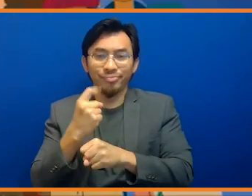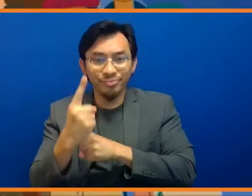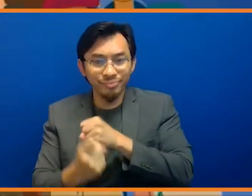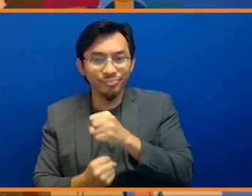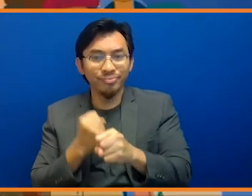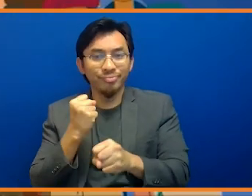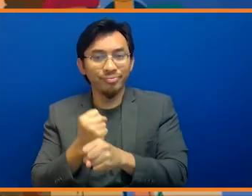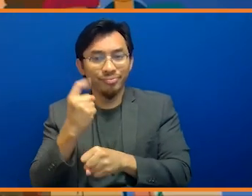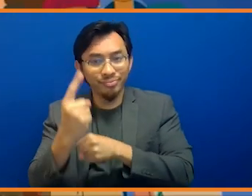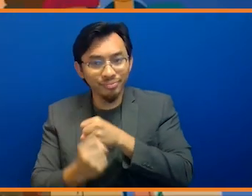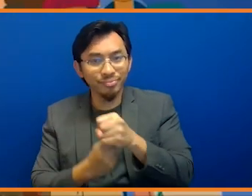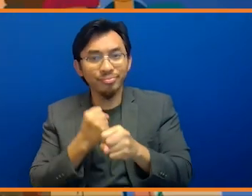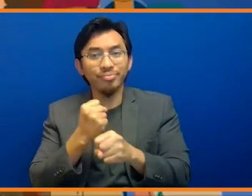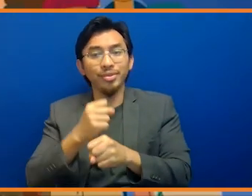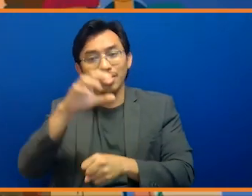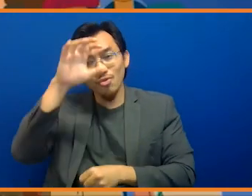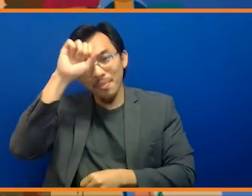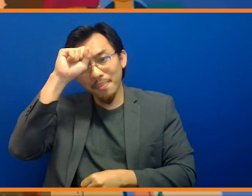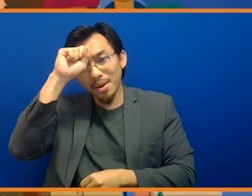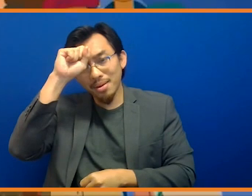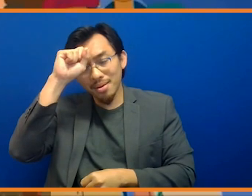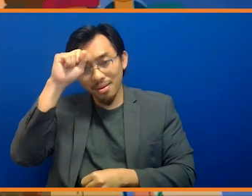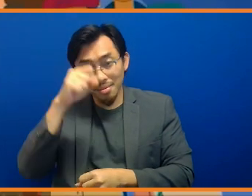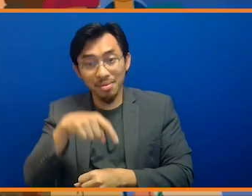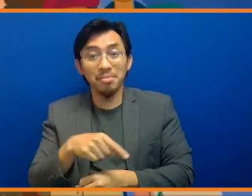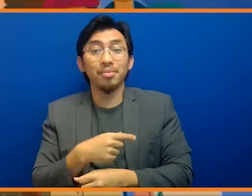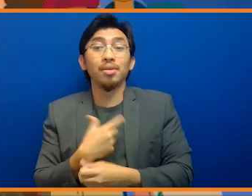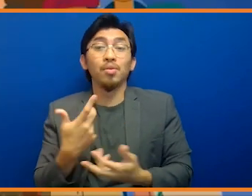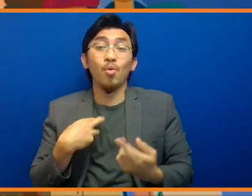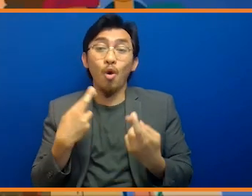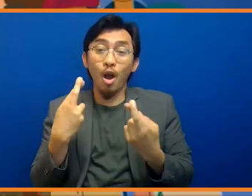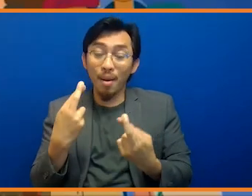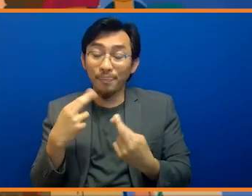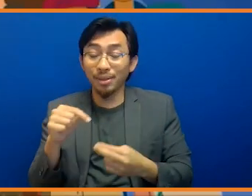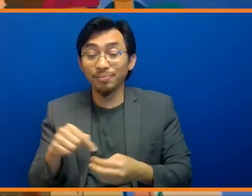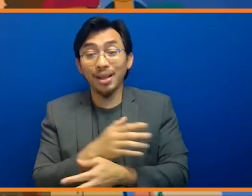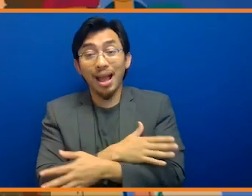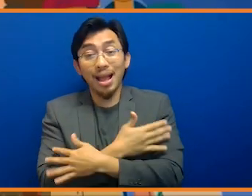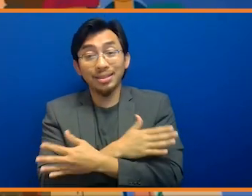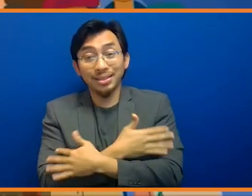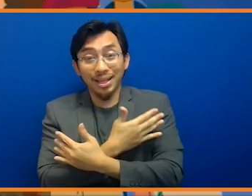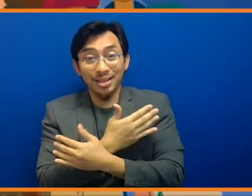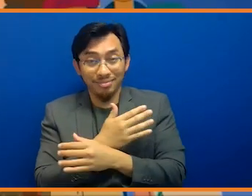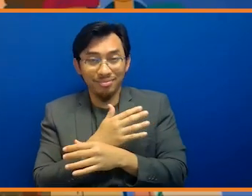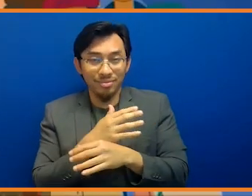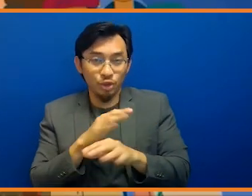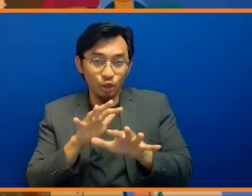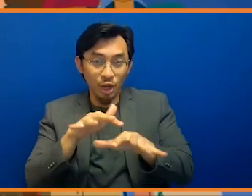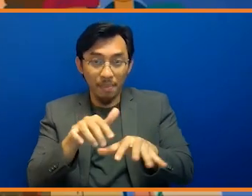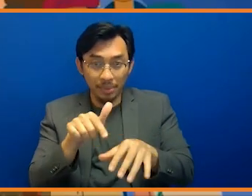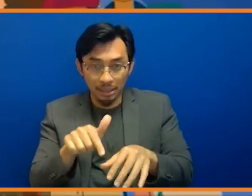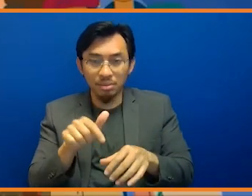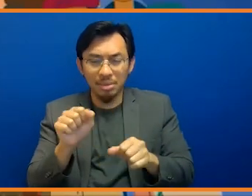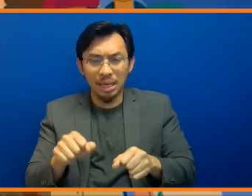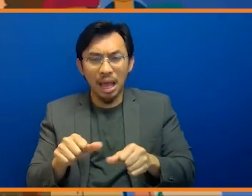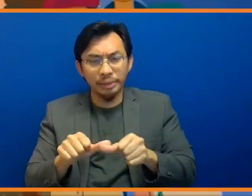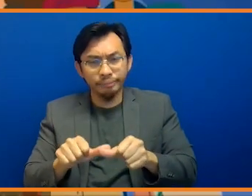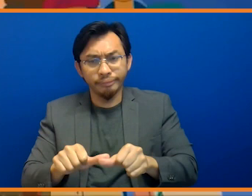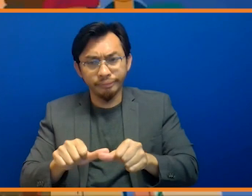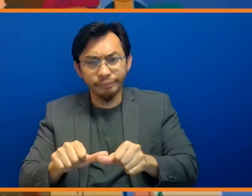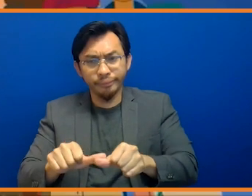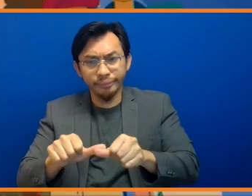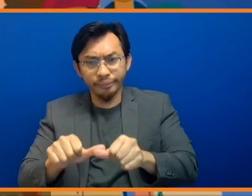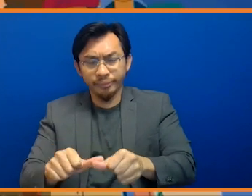year until now. So we hope that Aceh Tsunami Museum keep continue doing these